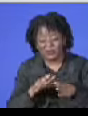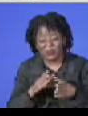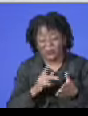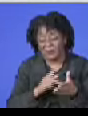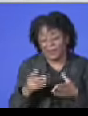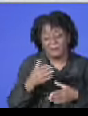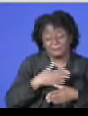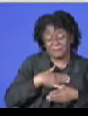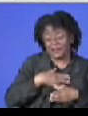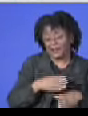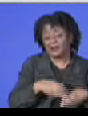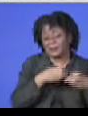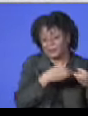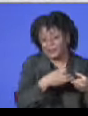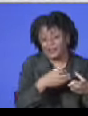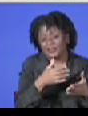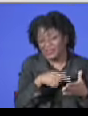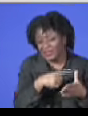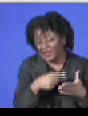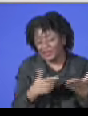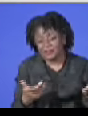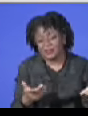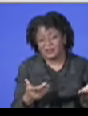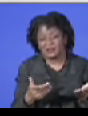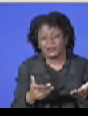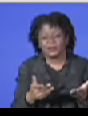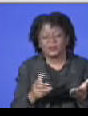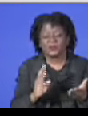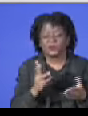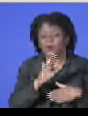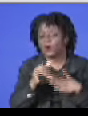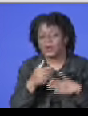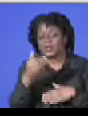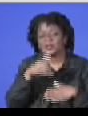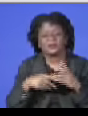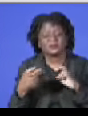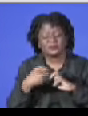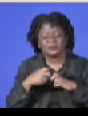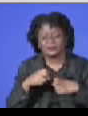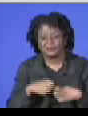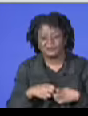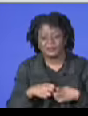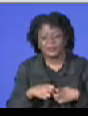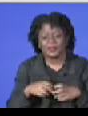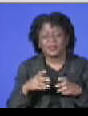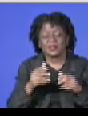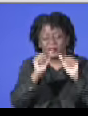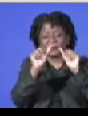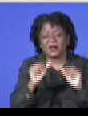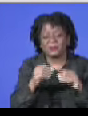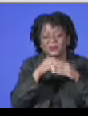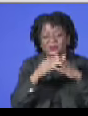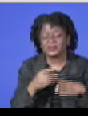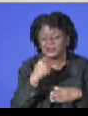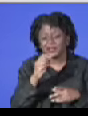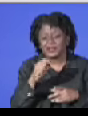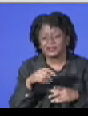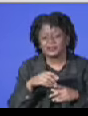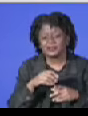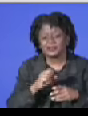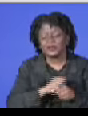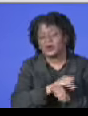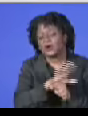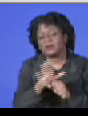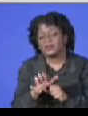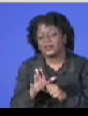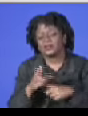commitment, then, you know, we all be in trouble. The apartment owner says COVID-19 is causing serious fallout for